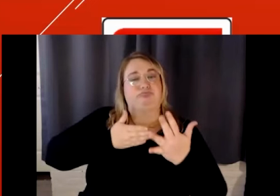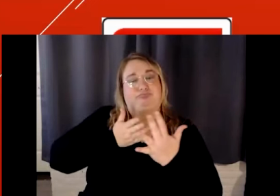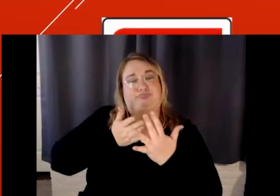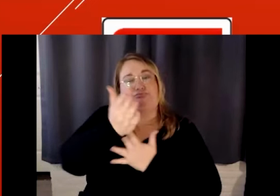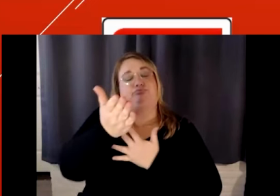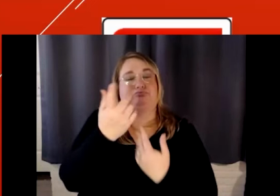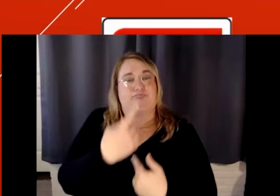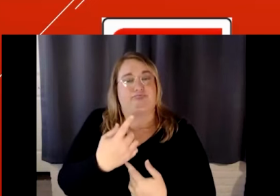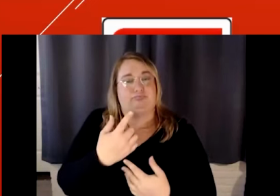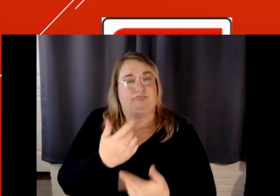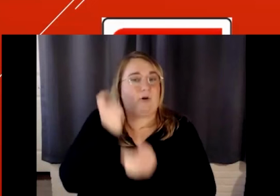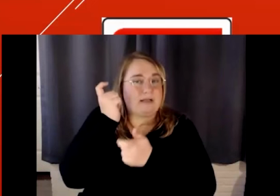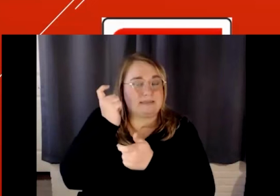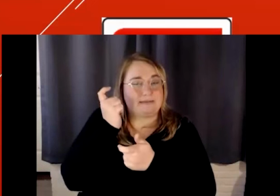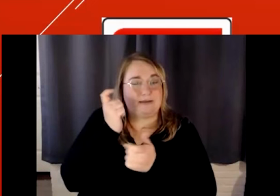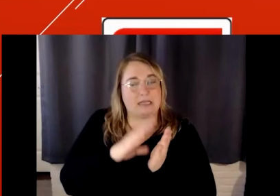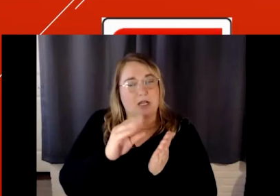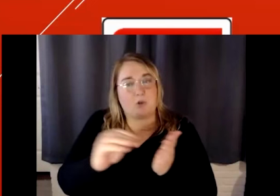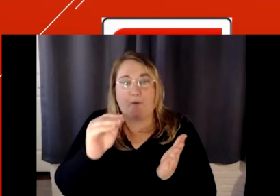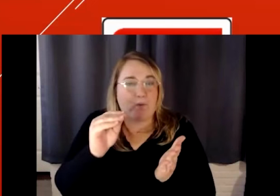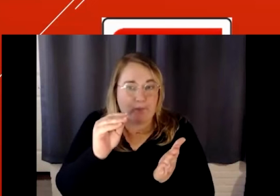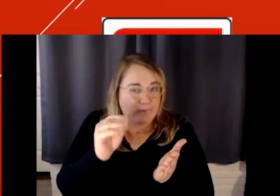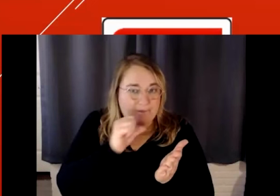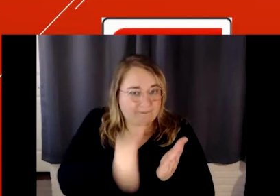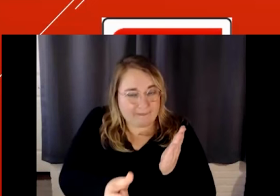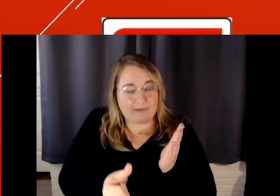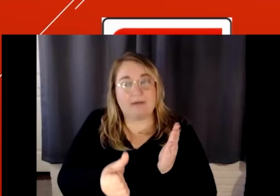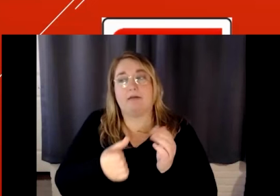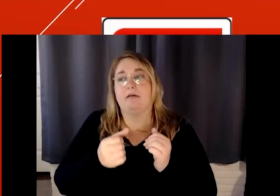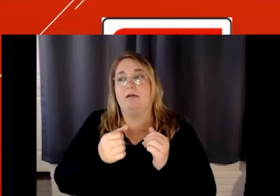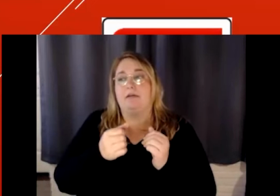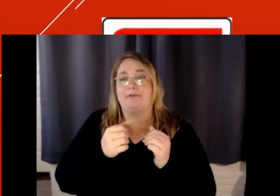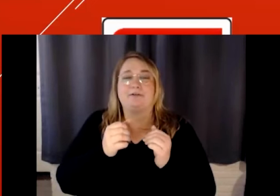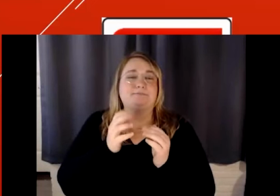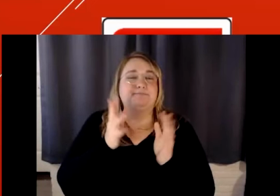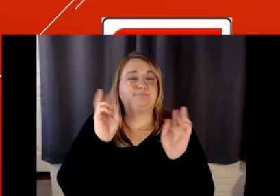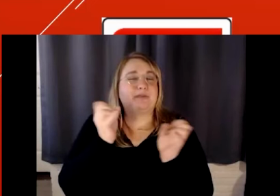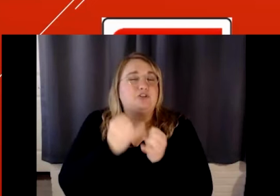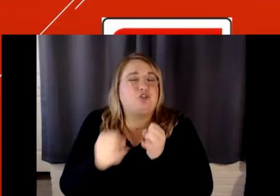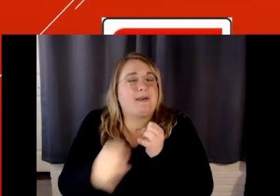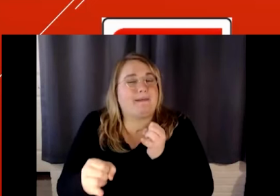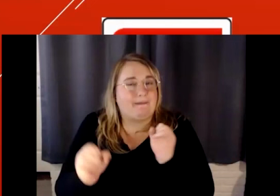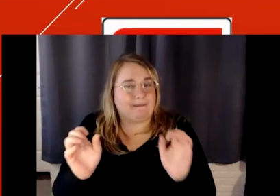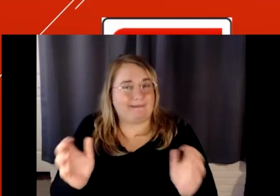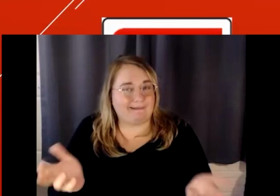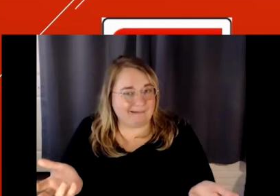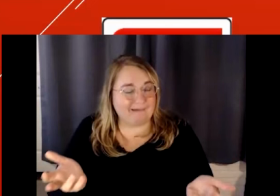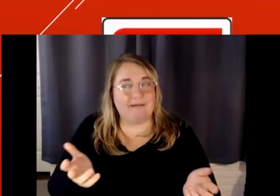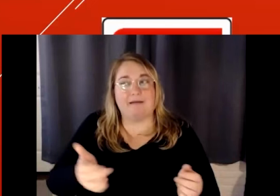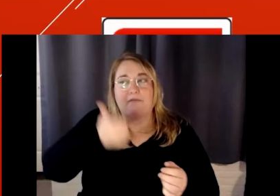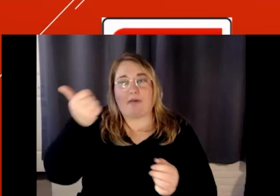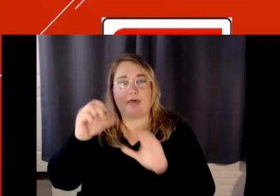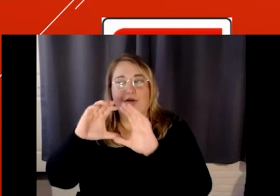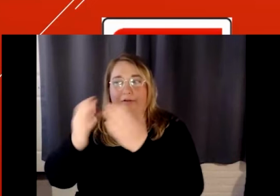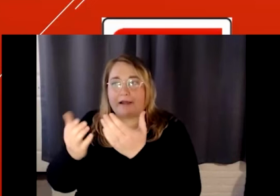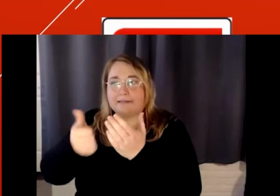learn. They're cheating the system. I've got other students that are putting in, I got this other class that is the traditional time method, right?